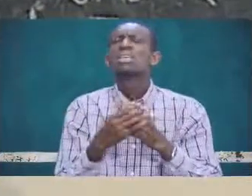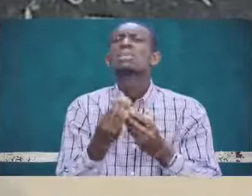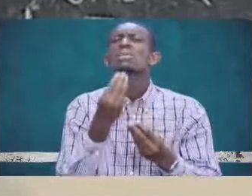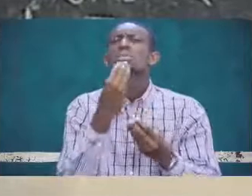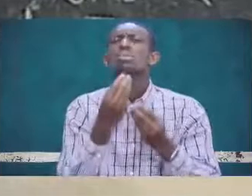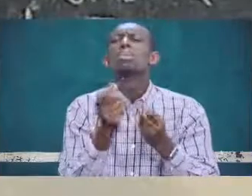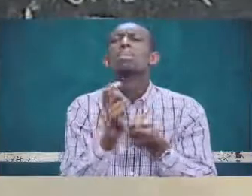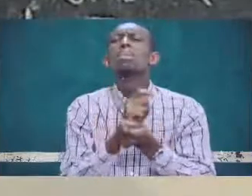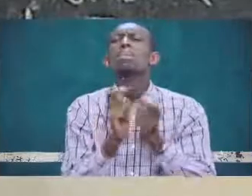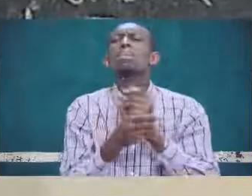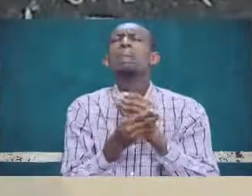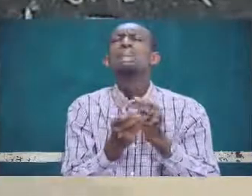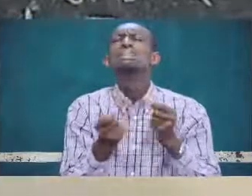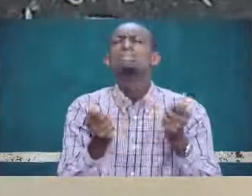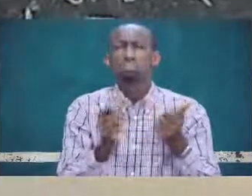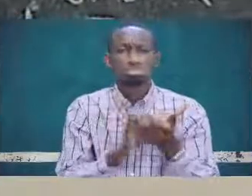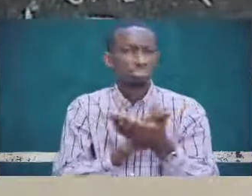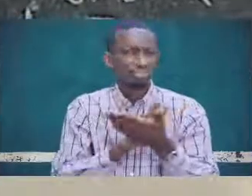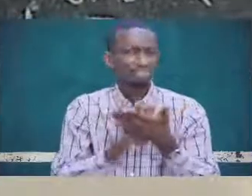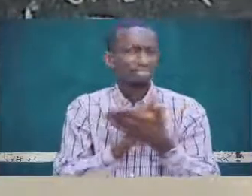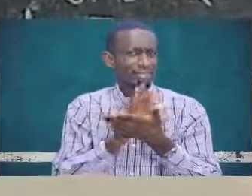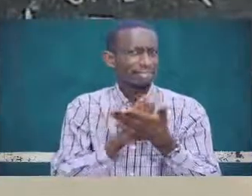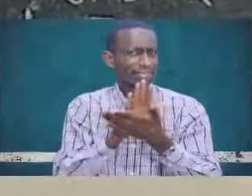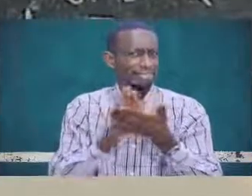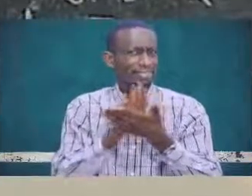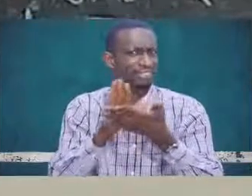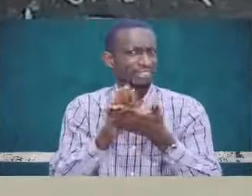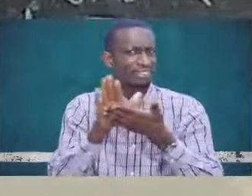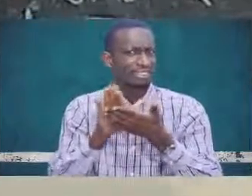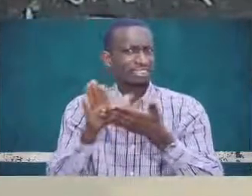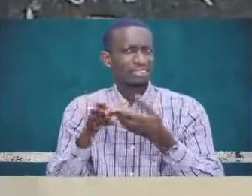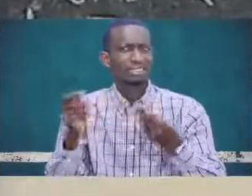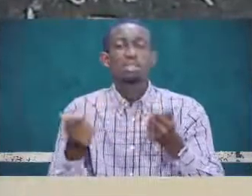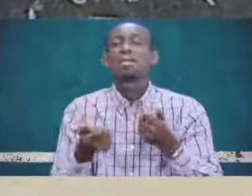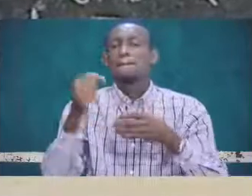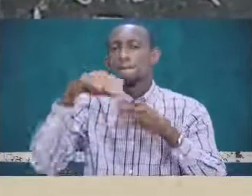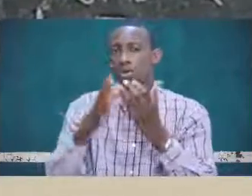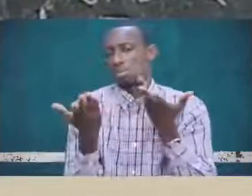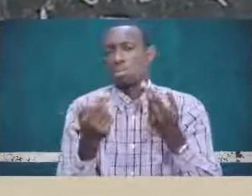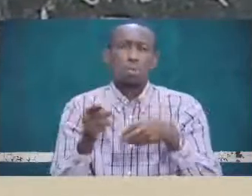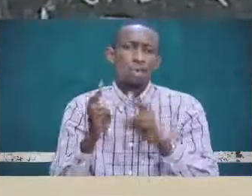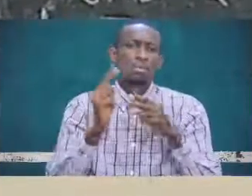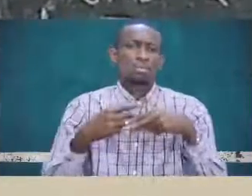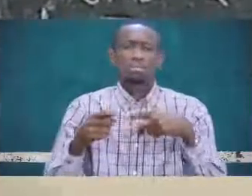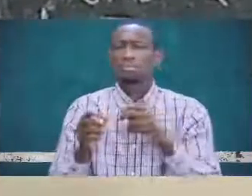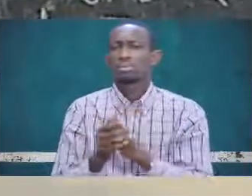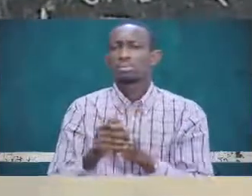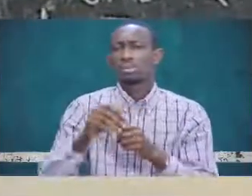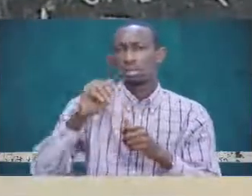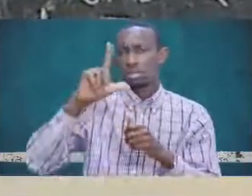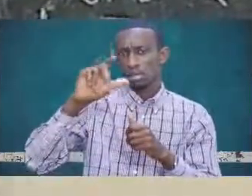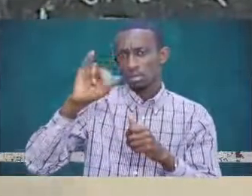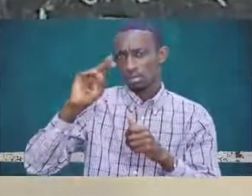of enzymes that are found in the stomach. Some of the enzymes that are found in the stomach, we have the renin, we have the pepsin, and also we